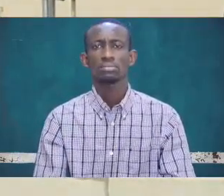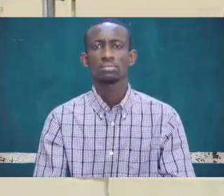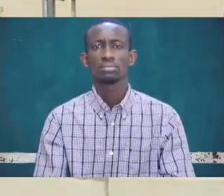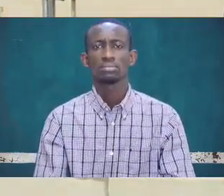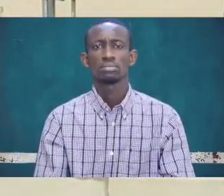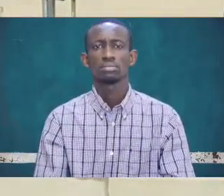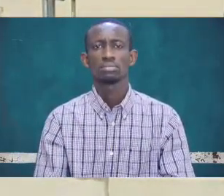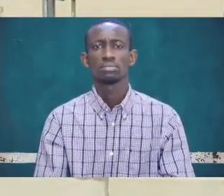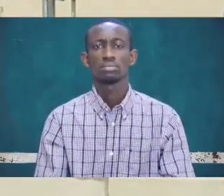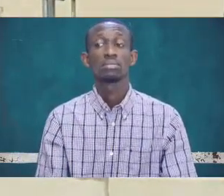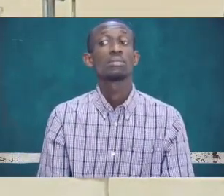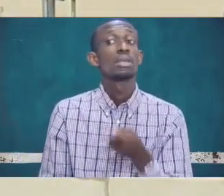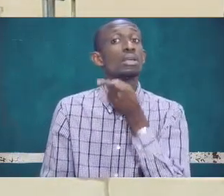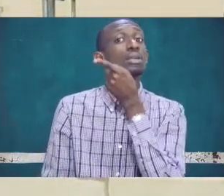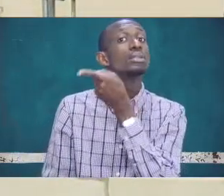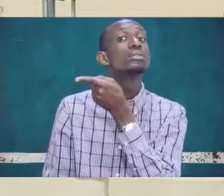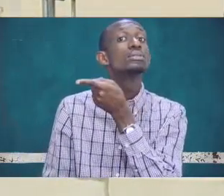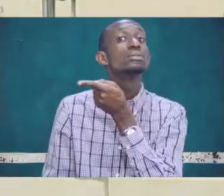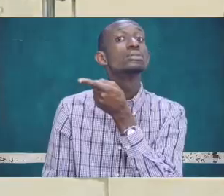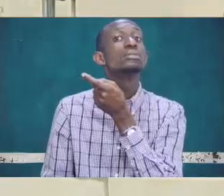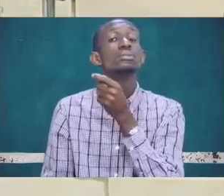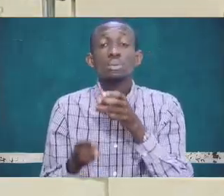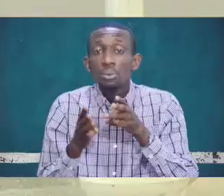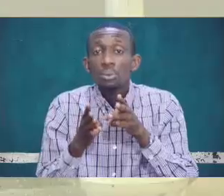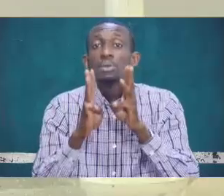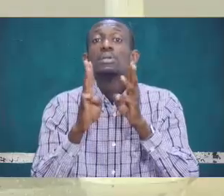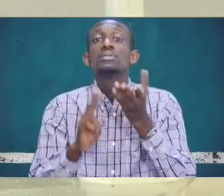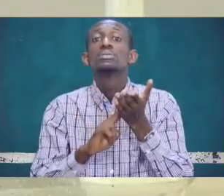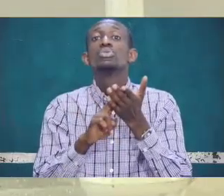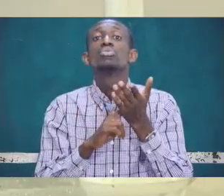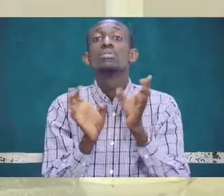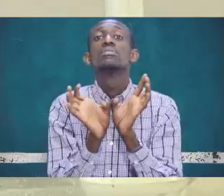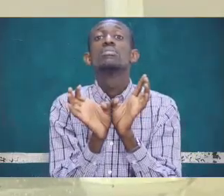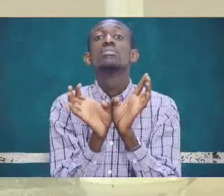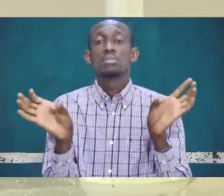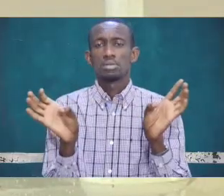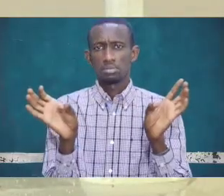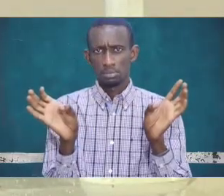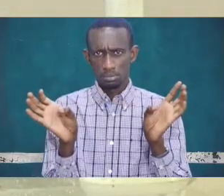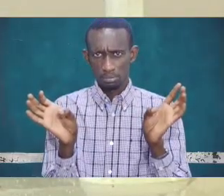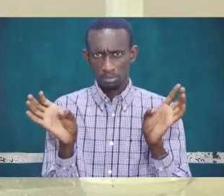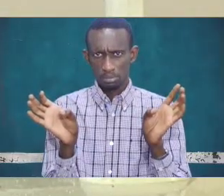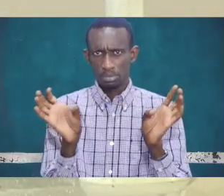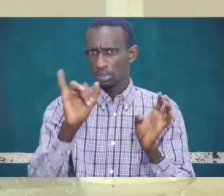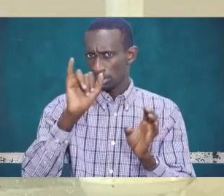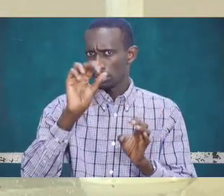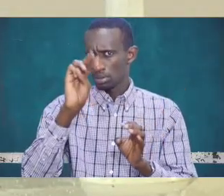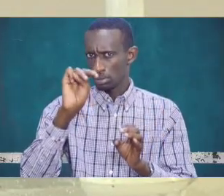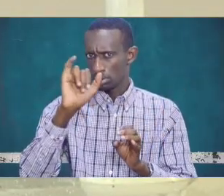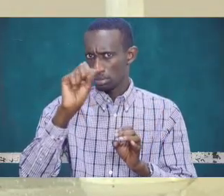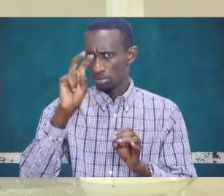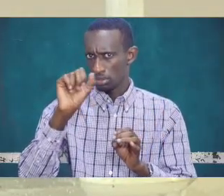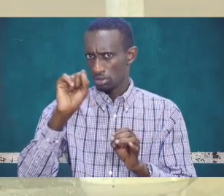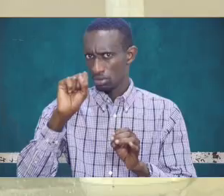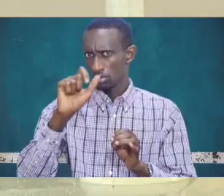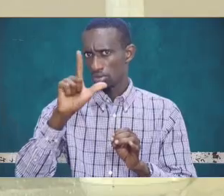It is the method that we can use to separate here immiscible liquids. We had a